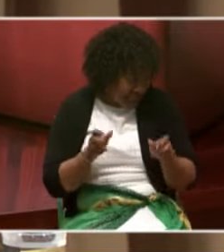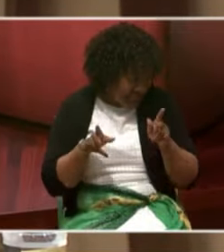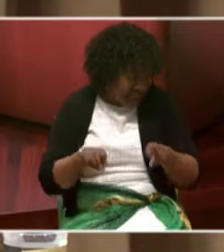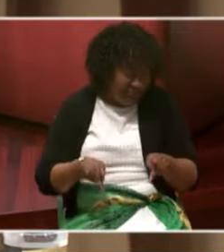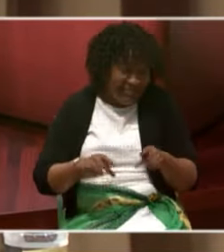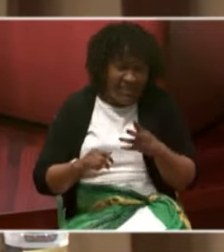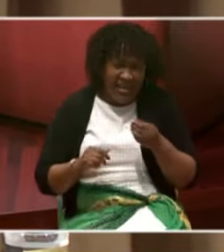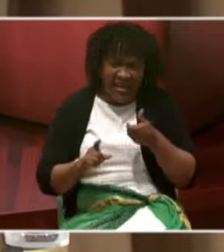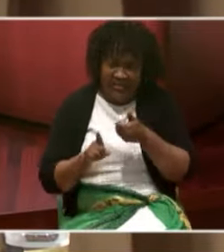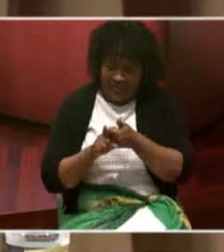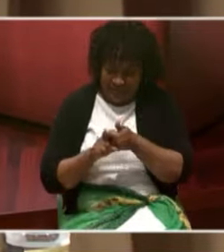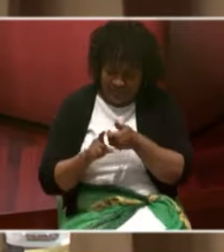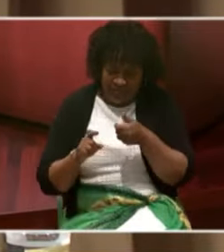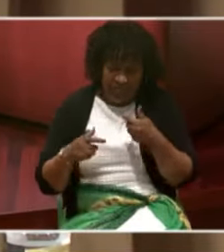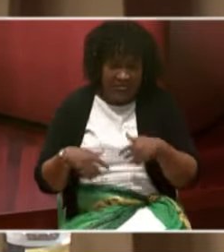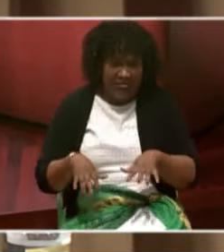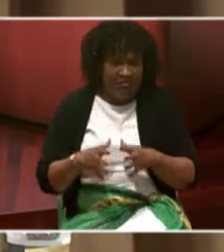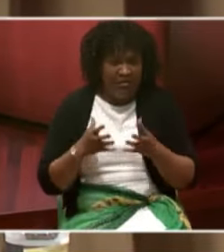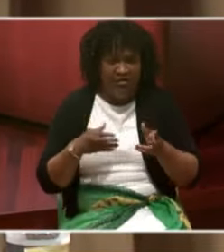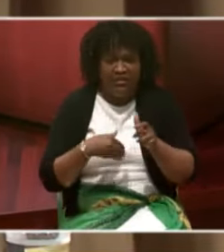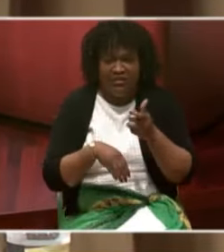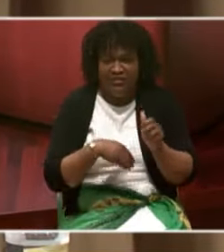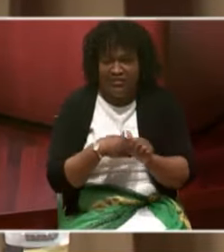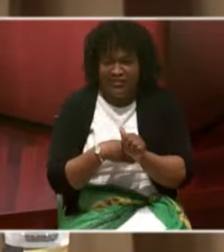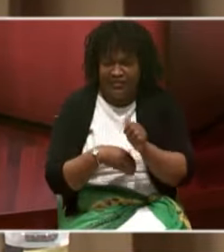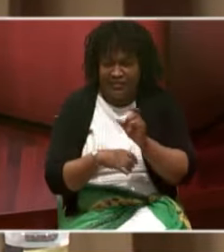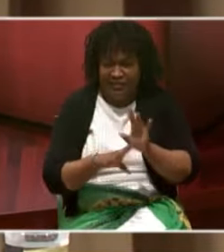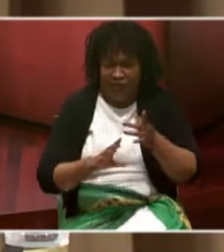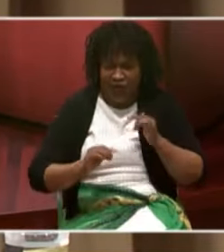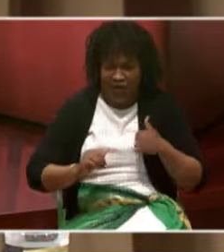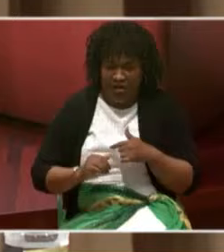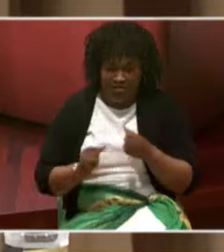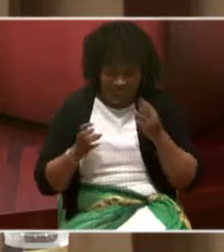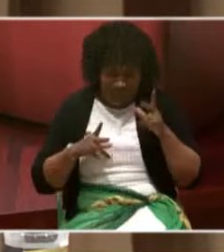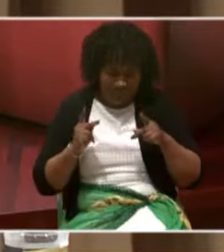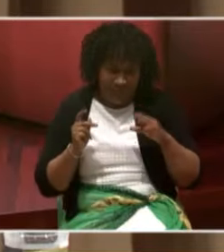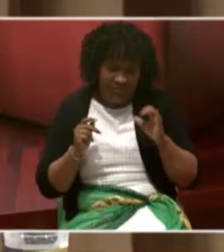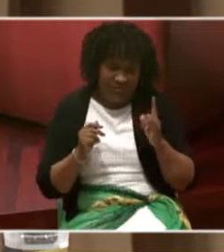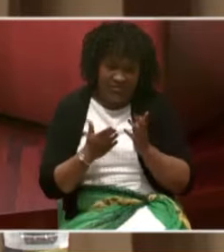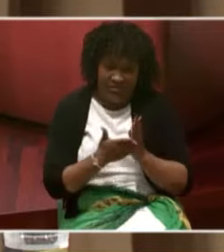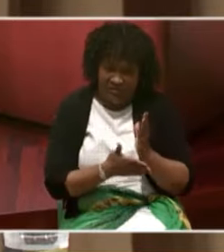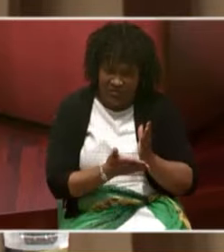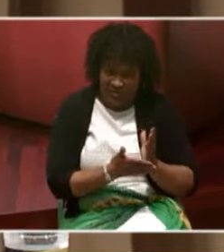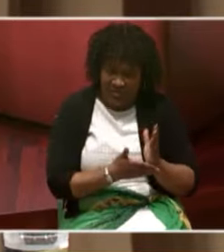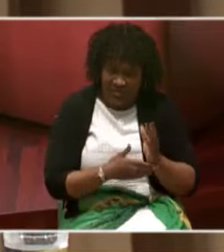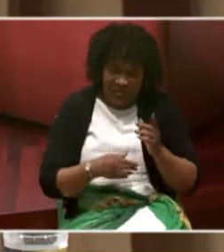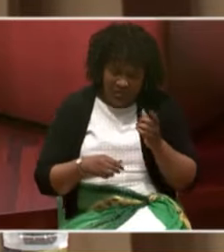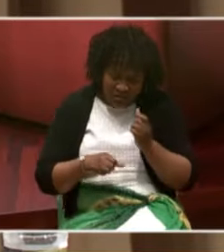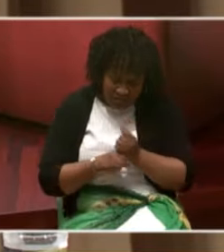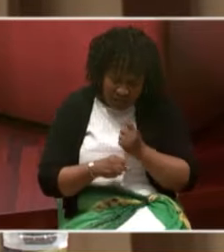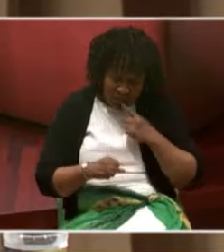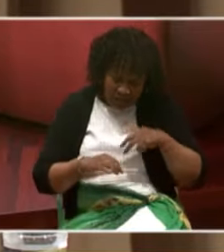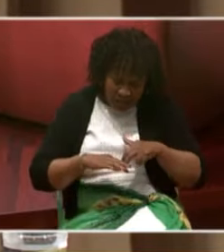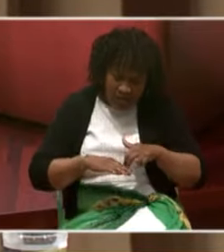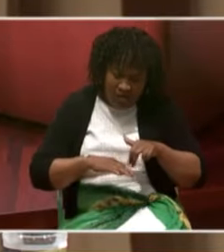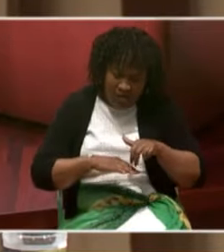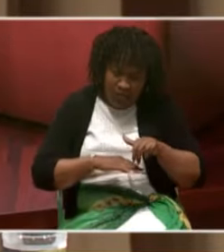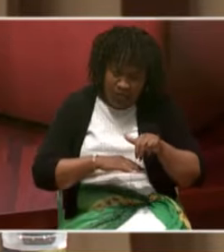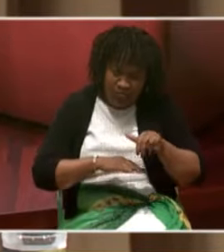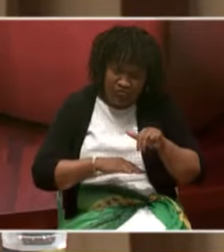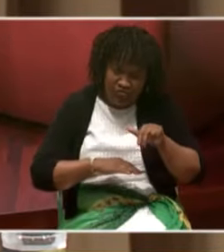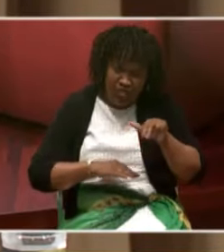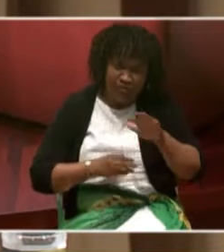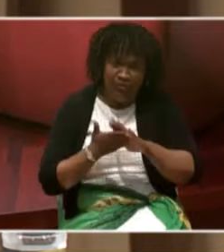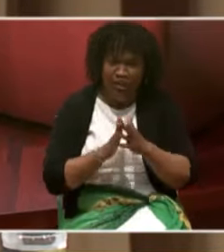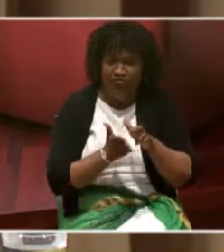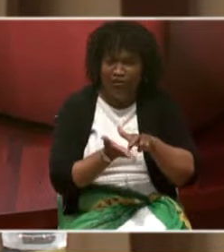saw a sea of blue, Alabama state troopers. And behind the state troopers, we saw members of Sheriff Clark Posse. He